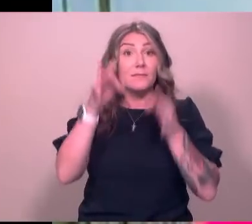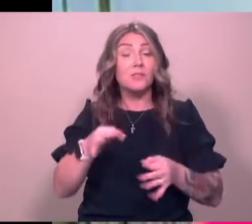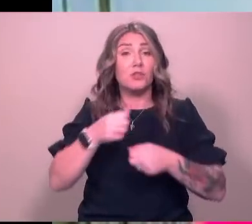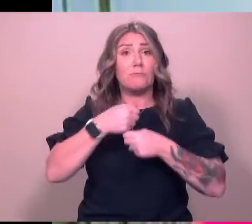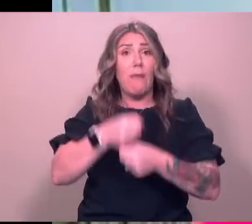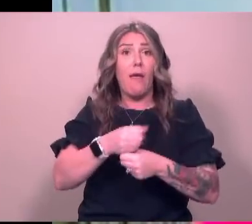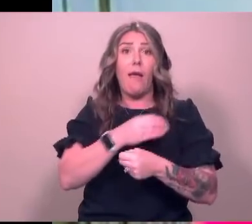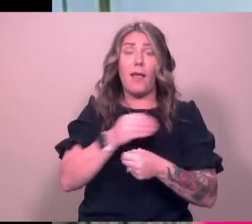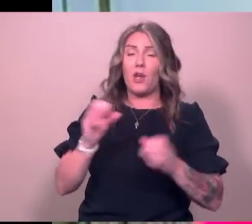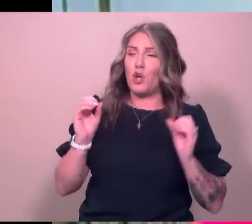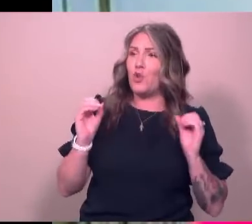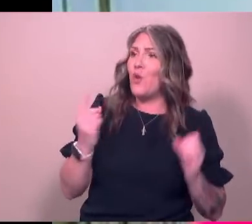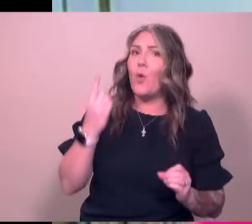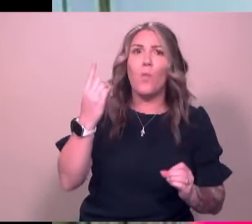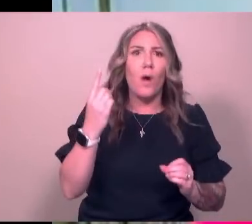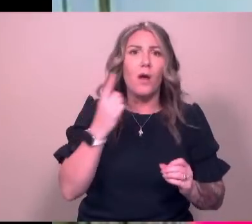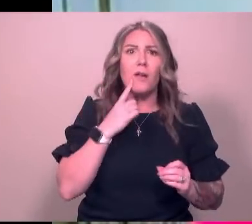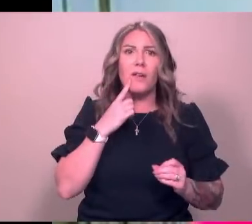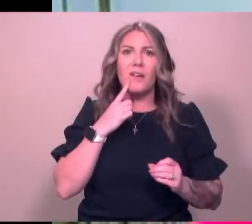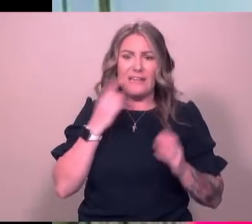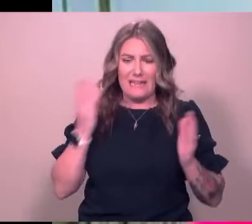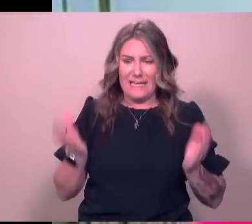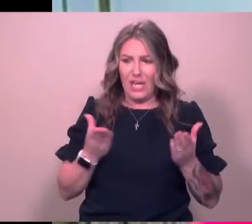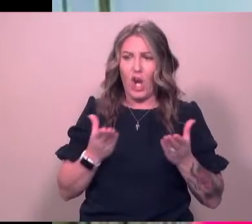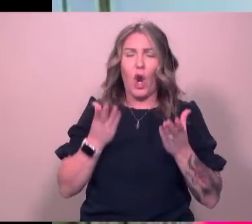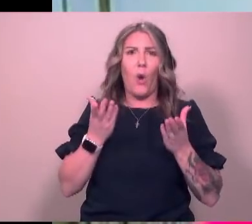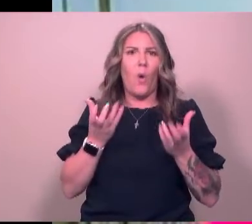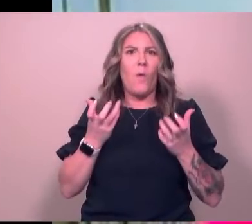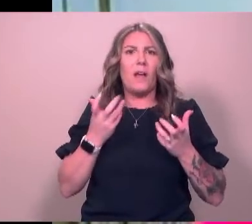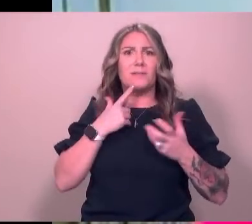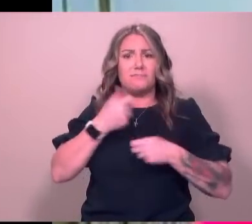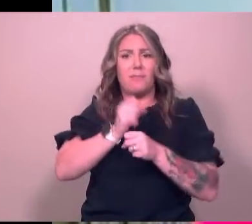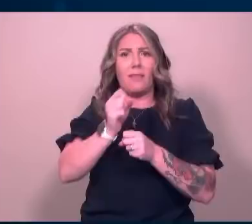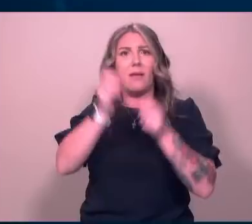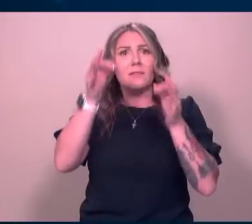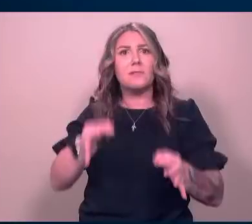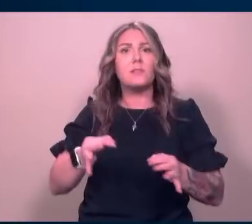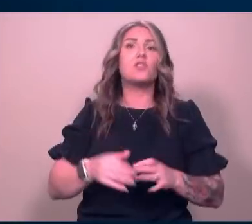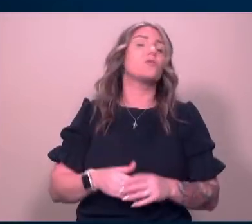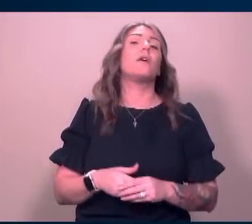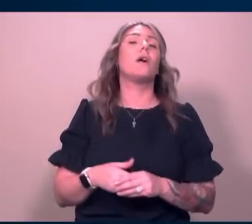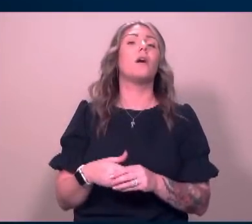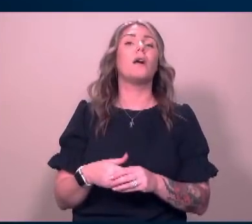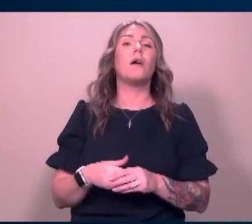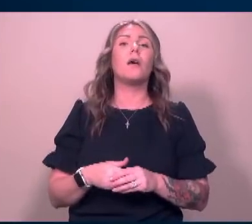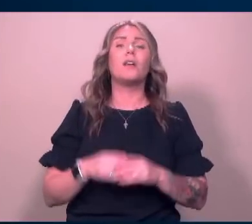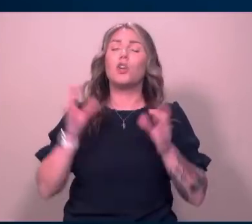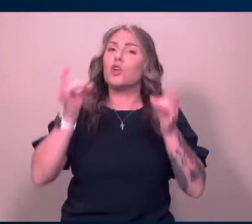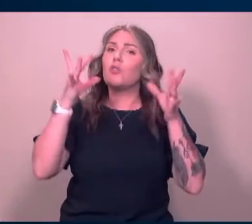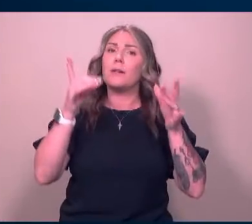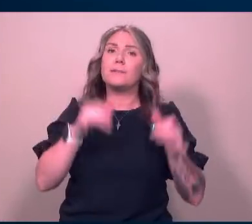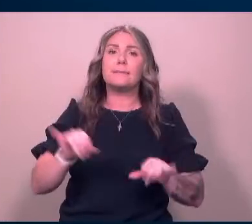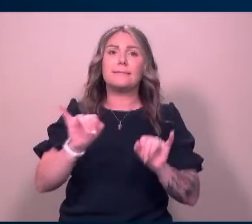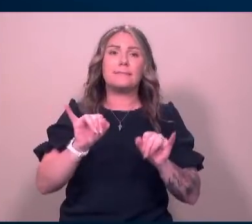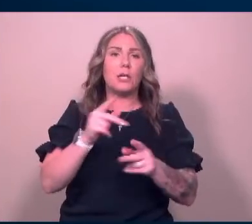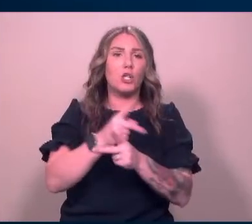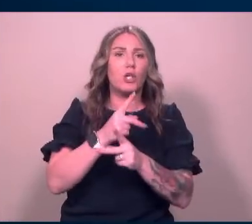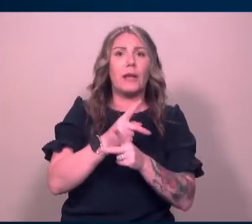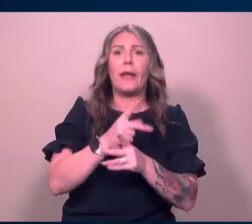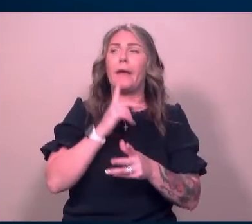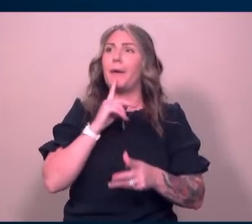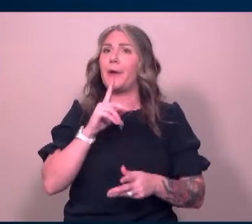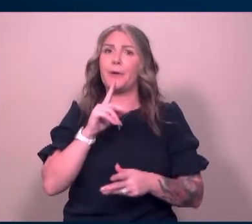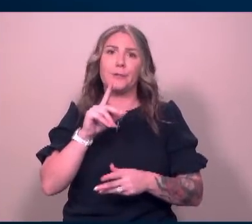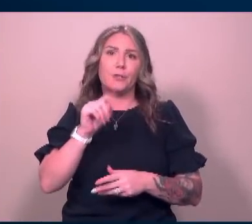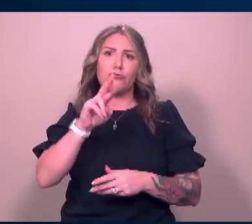no one on this call wants to be faced with making those decisions. Yeah, crisis standards of care, triage, those are the